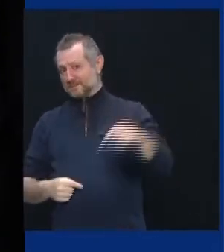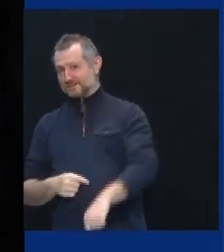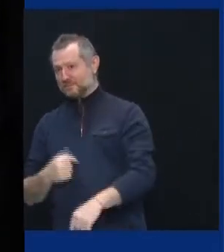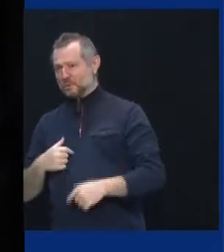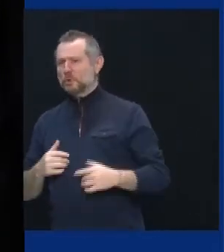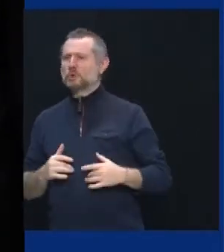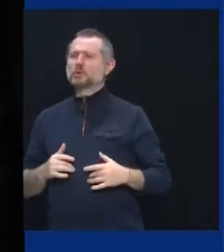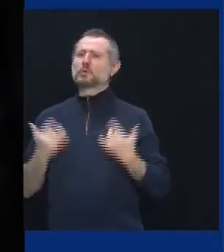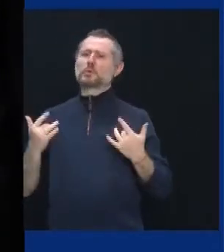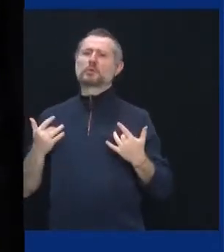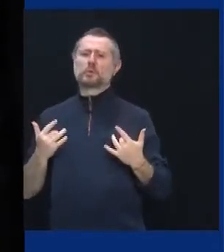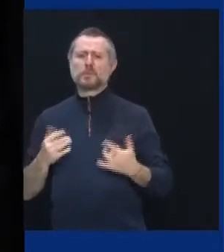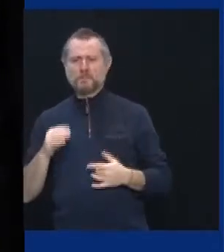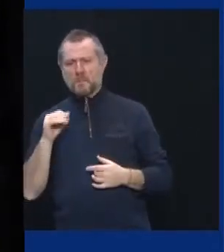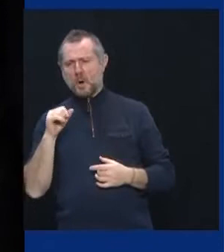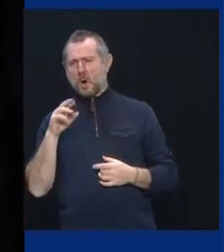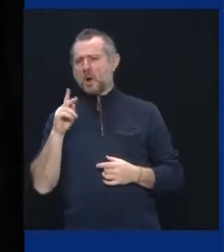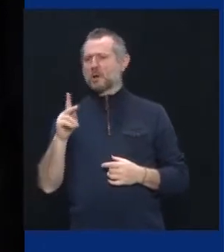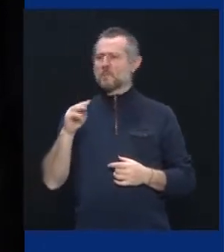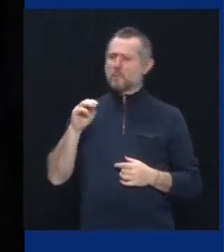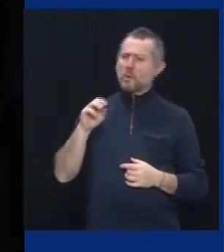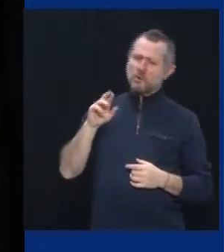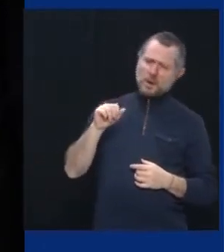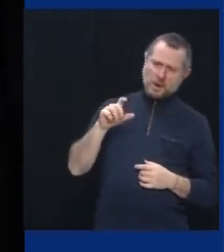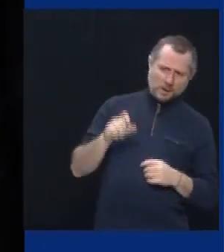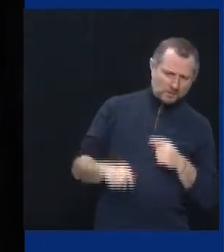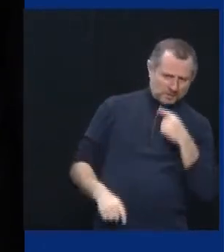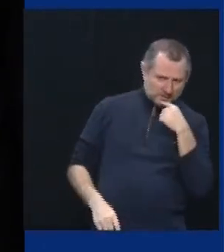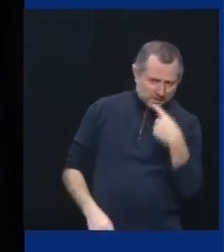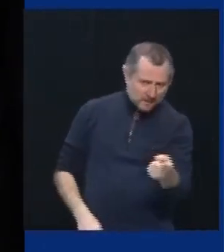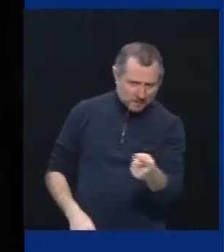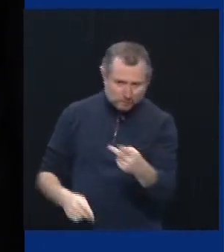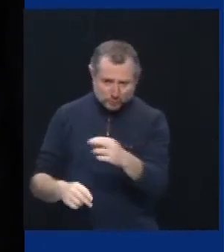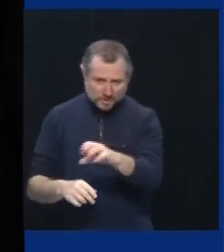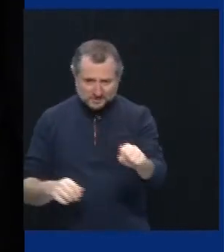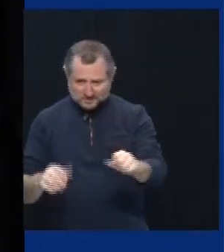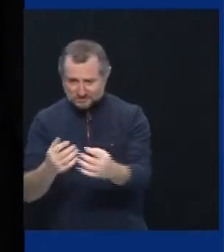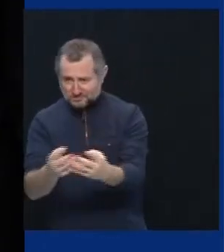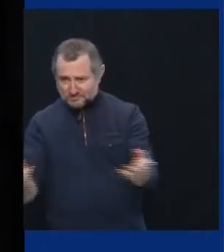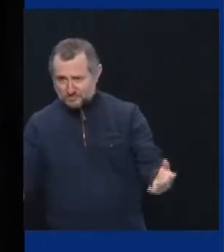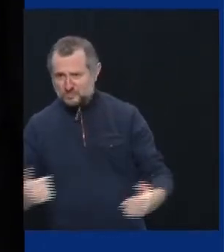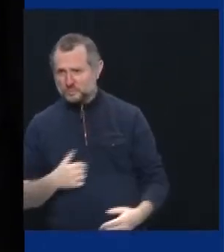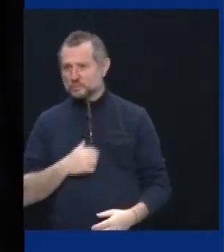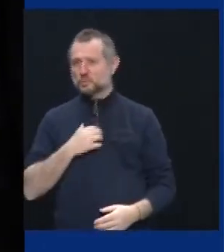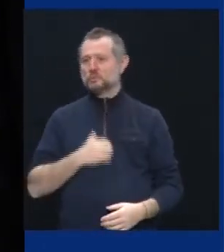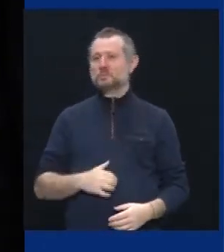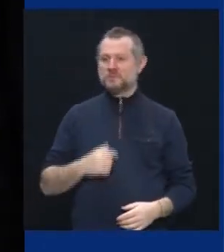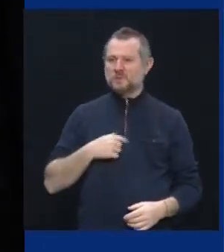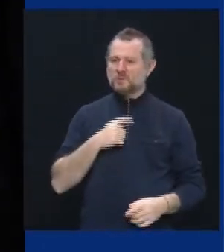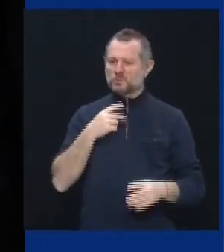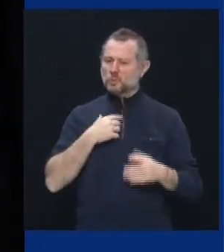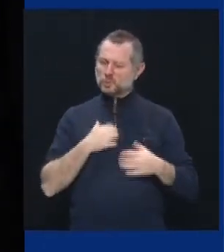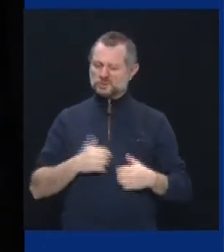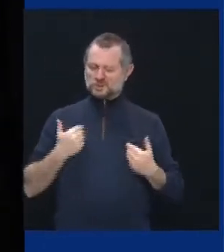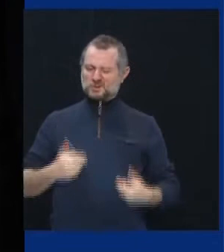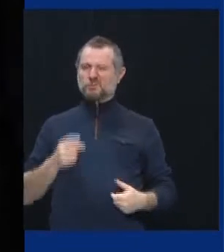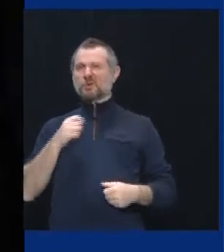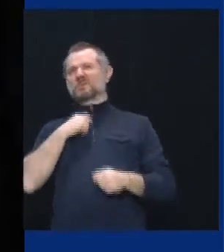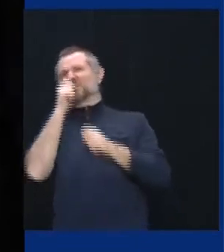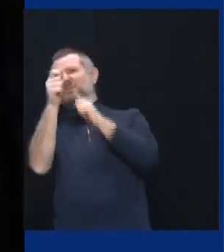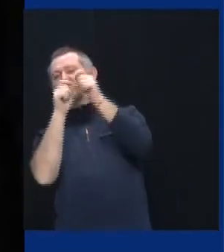Marg Morrell told the press. I wish I was a press person sometime. Write the